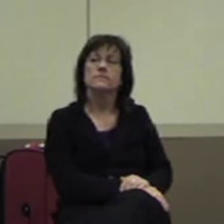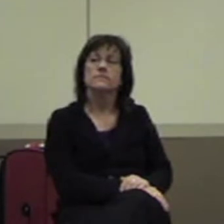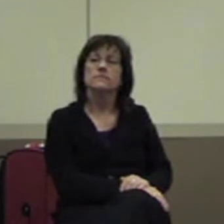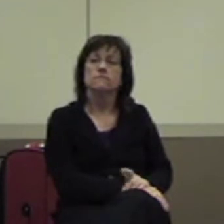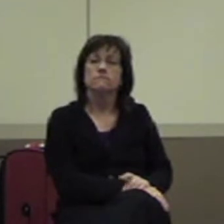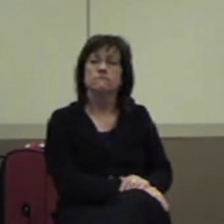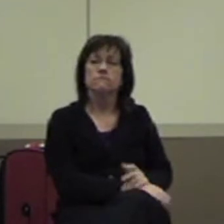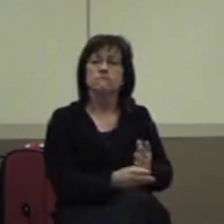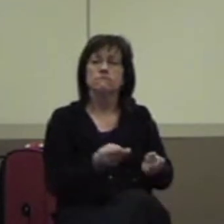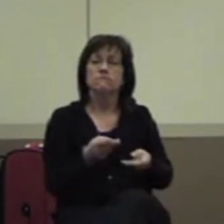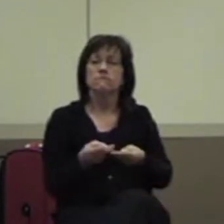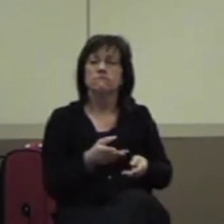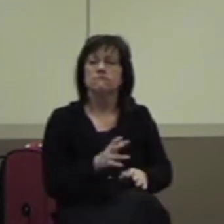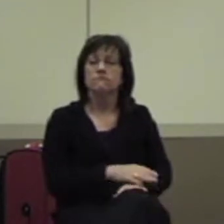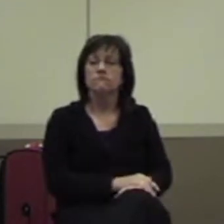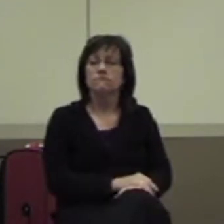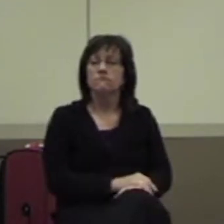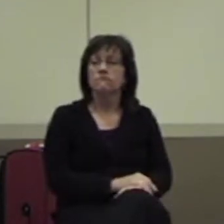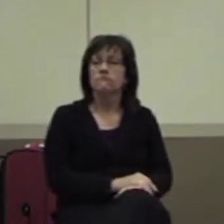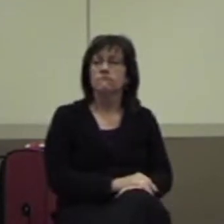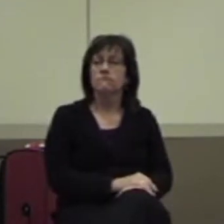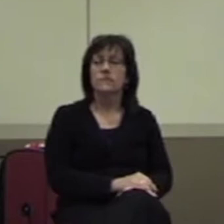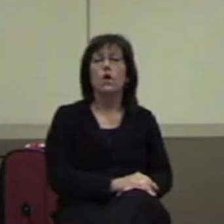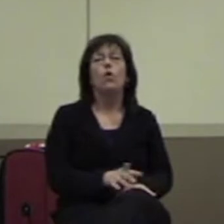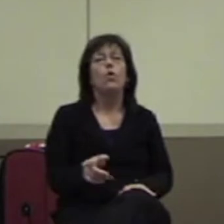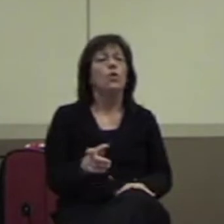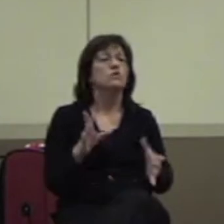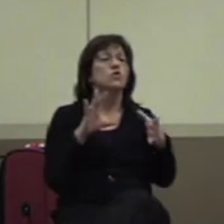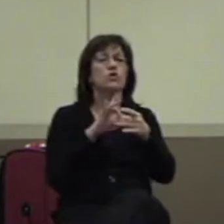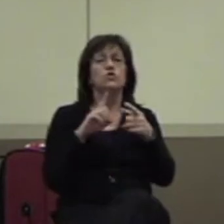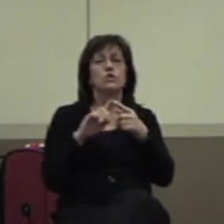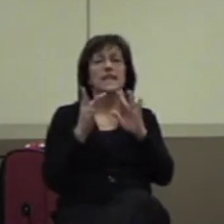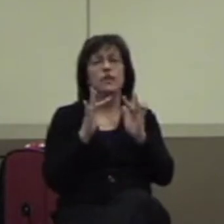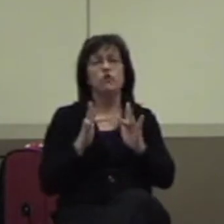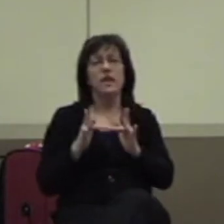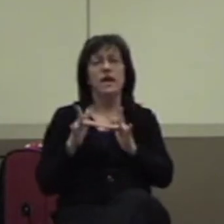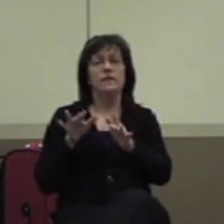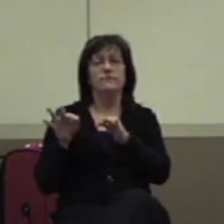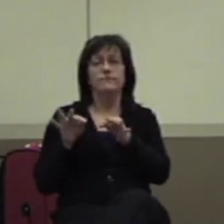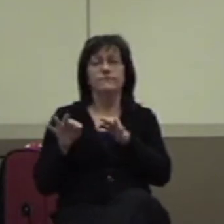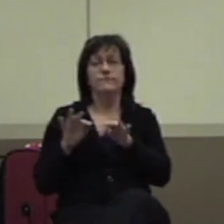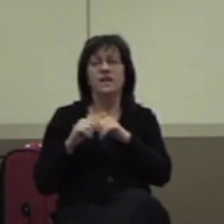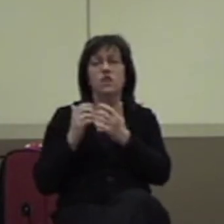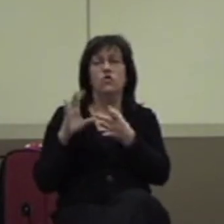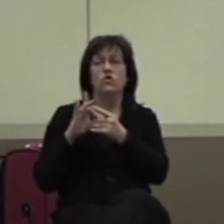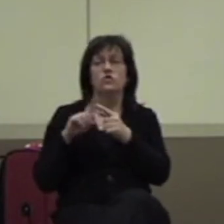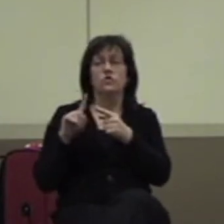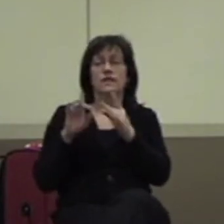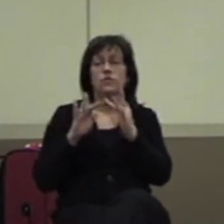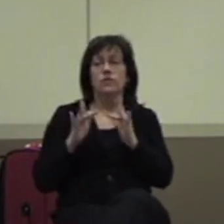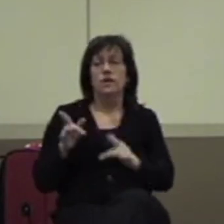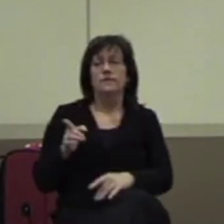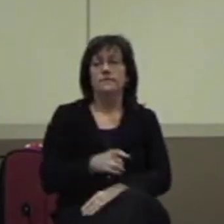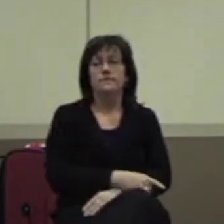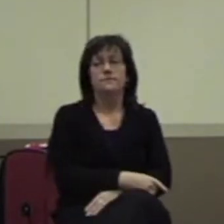Okay. Do you go to the convention center one? Yeah. Oh, do I have it dead?